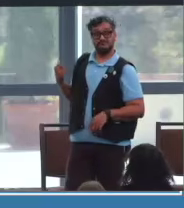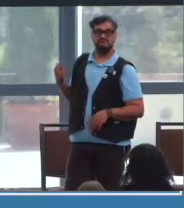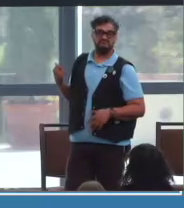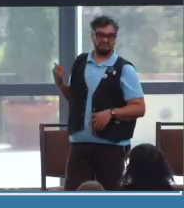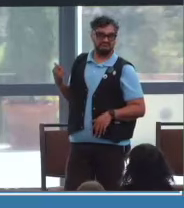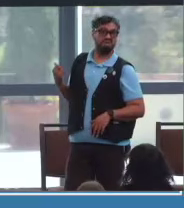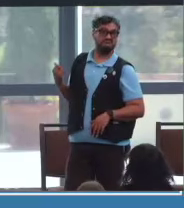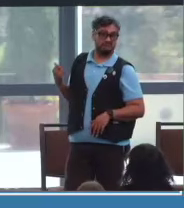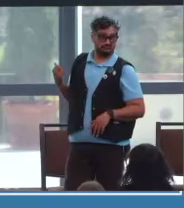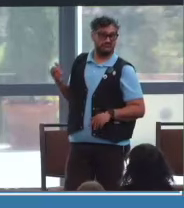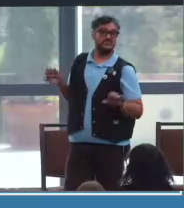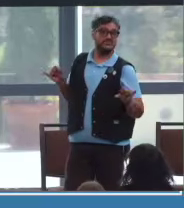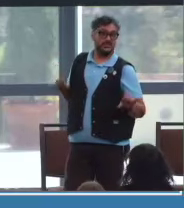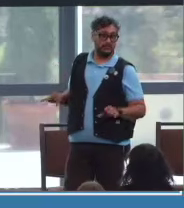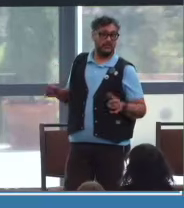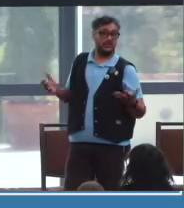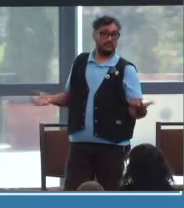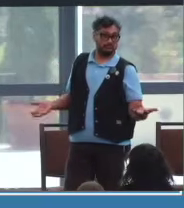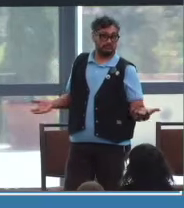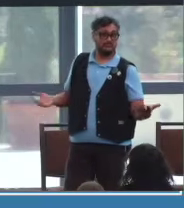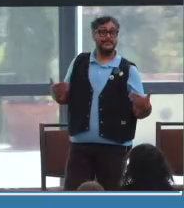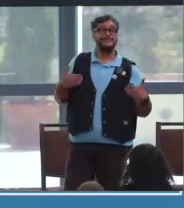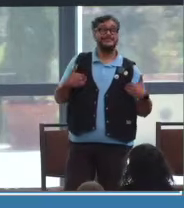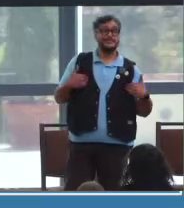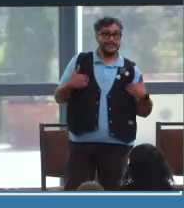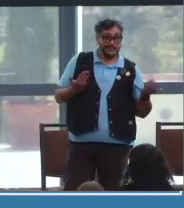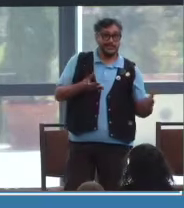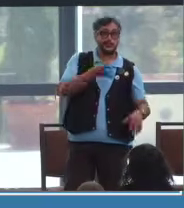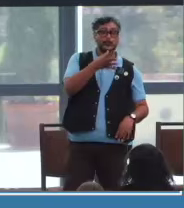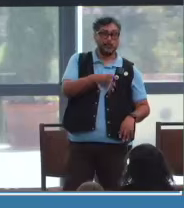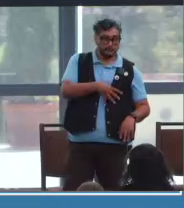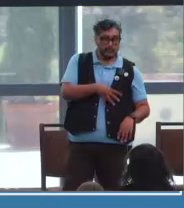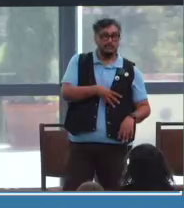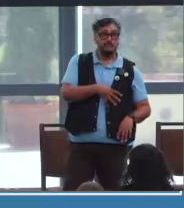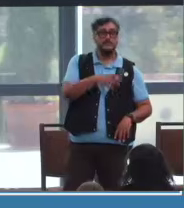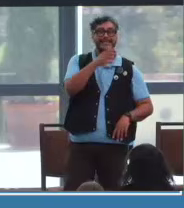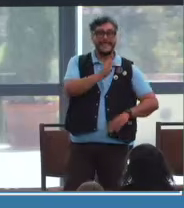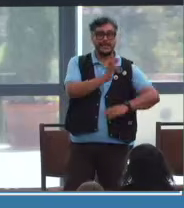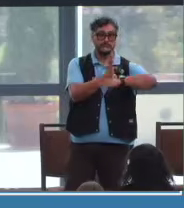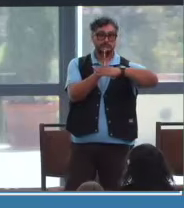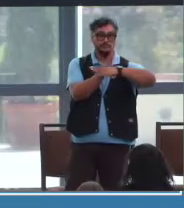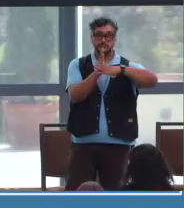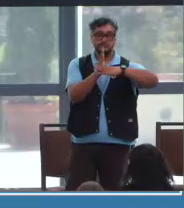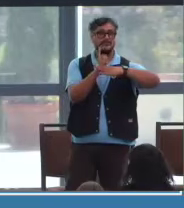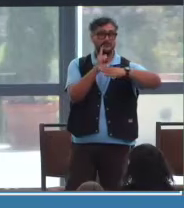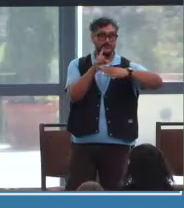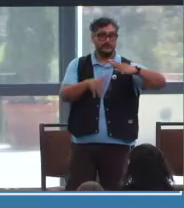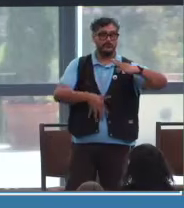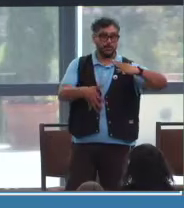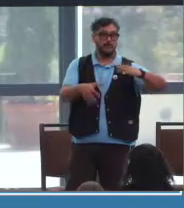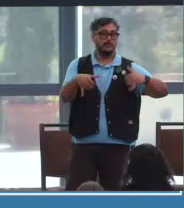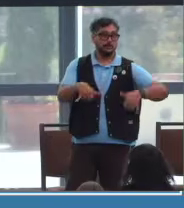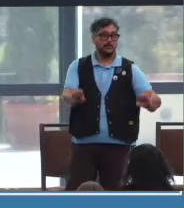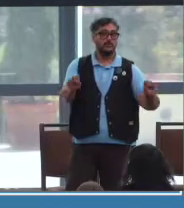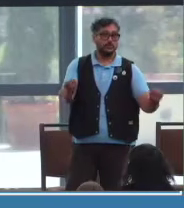lupus patients. Young women, childbearing age. They had been living with lupus